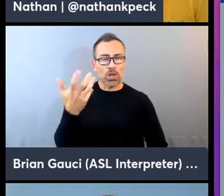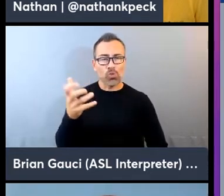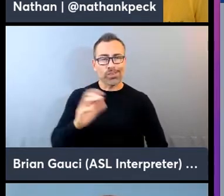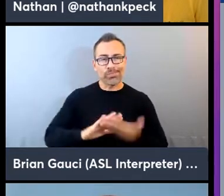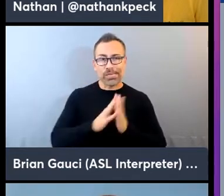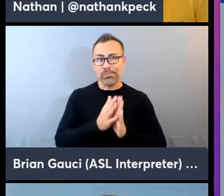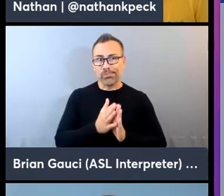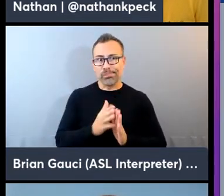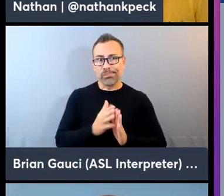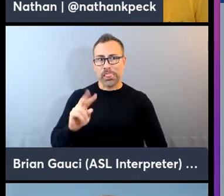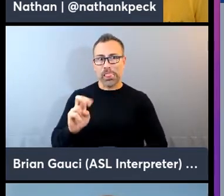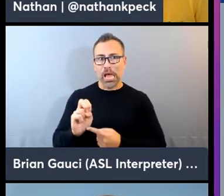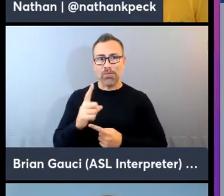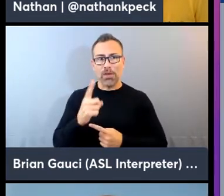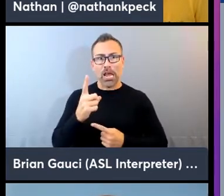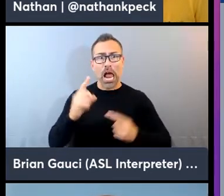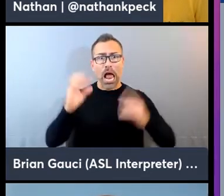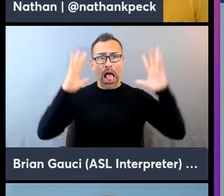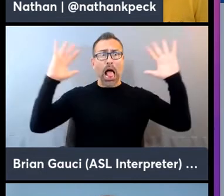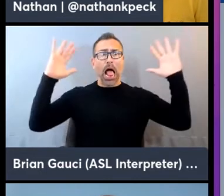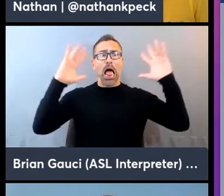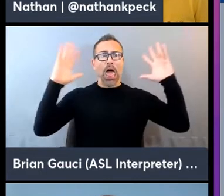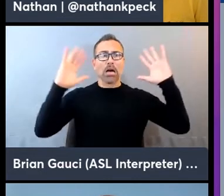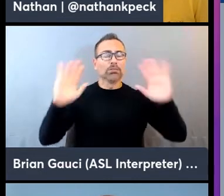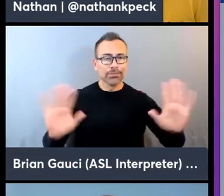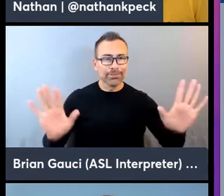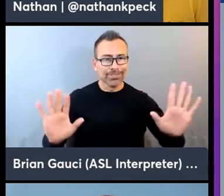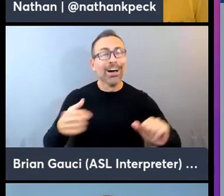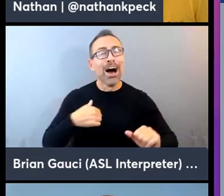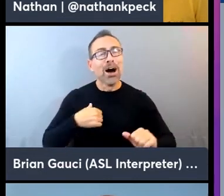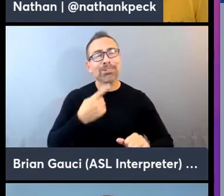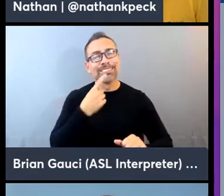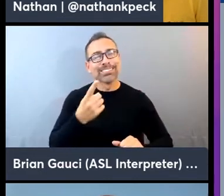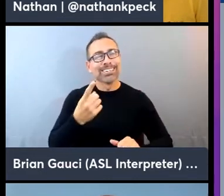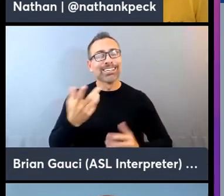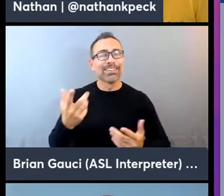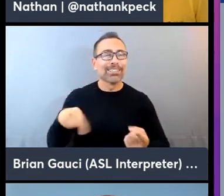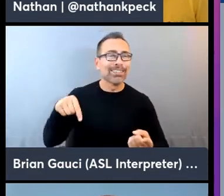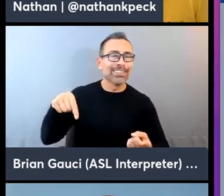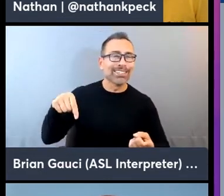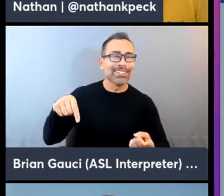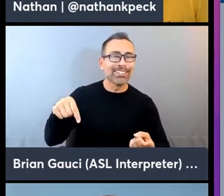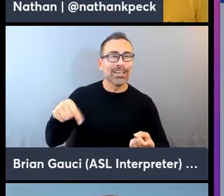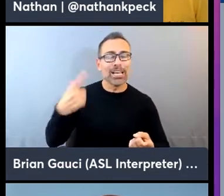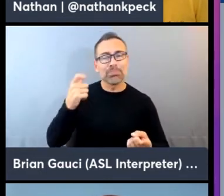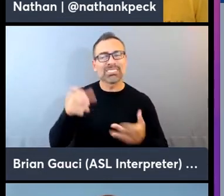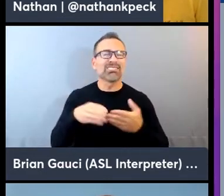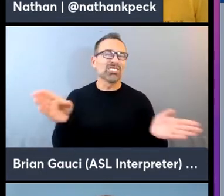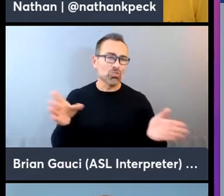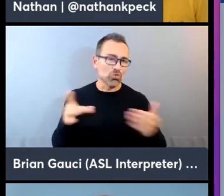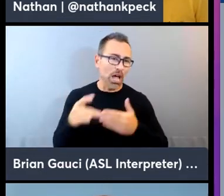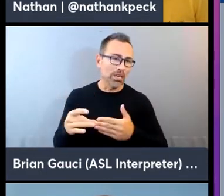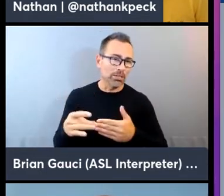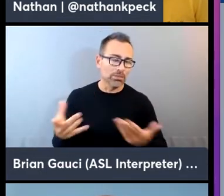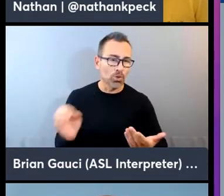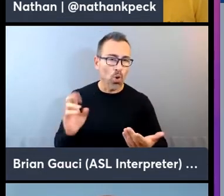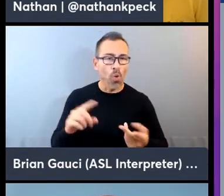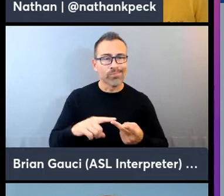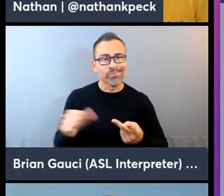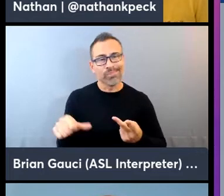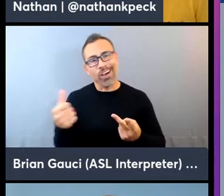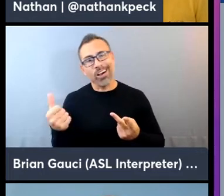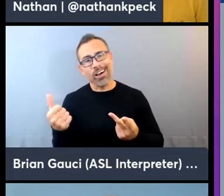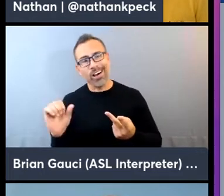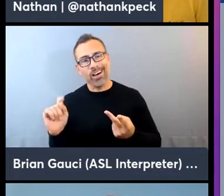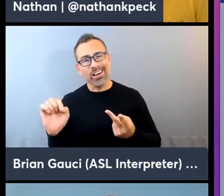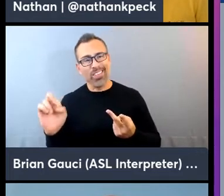go screaming. I'm going to say it's based off of general guidance or other. We could do that,